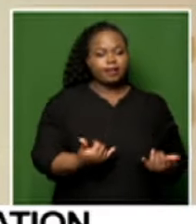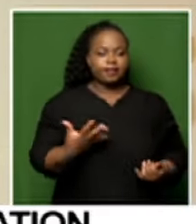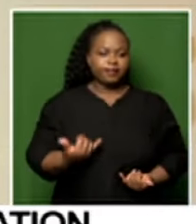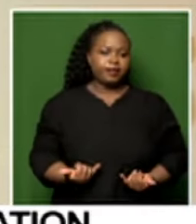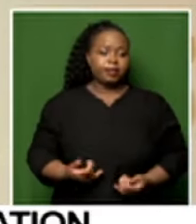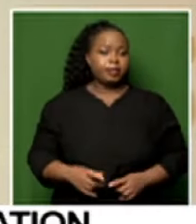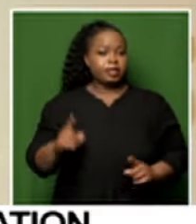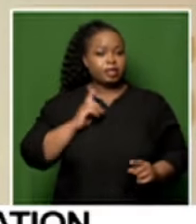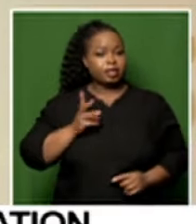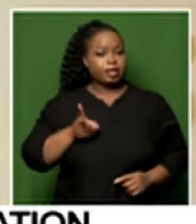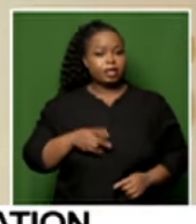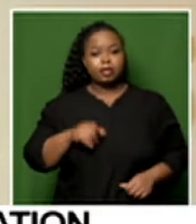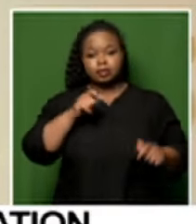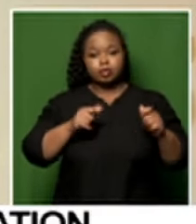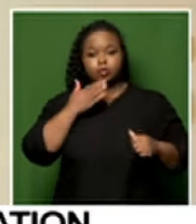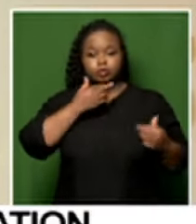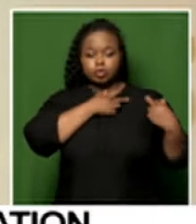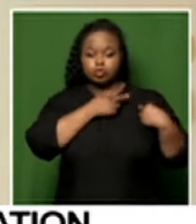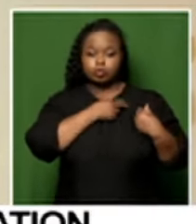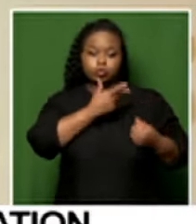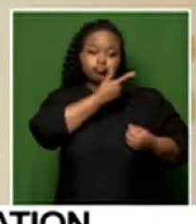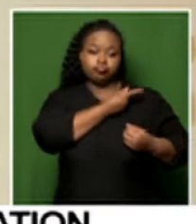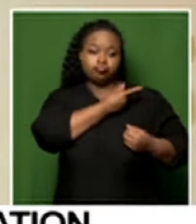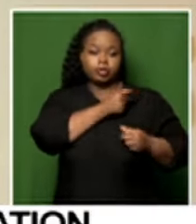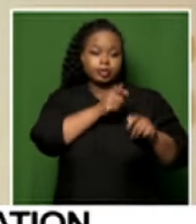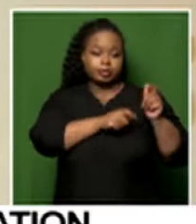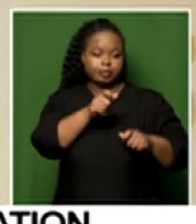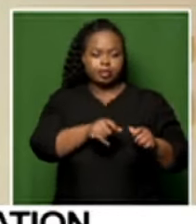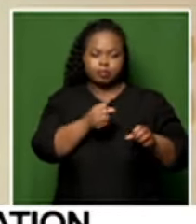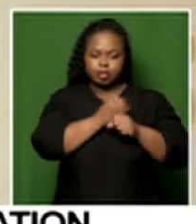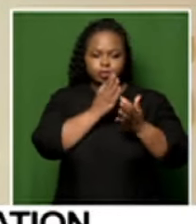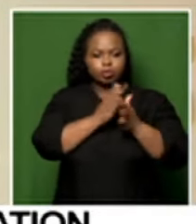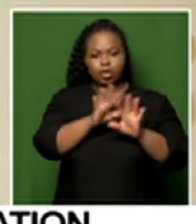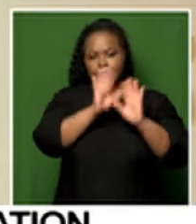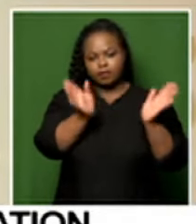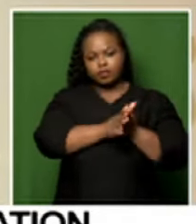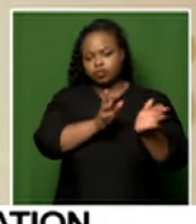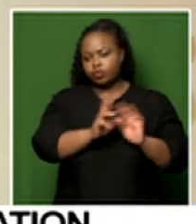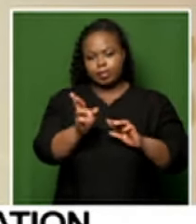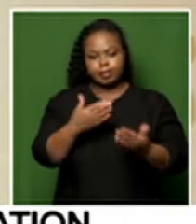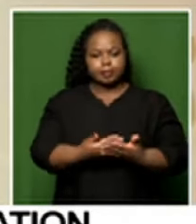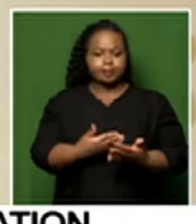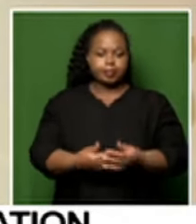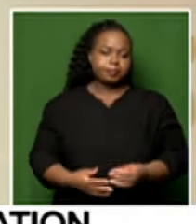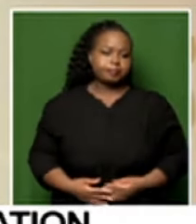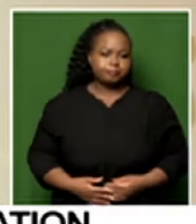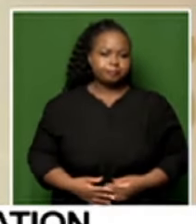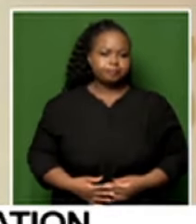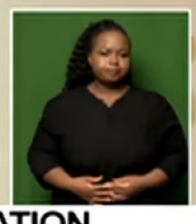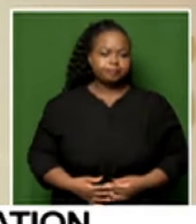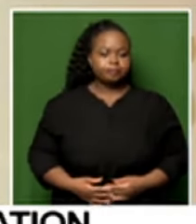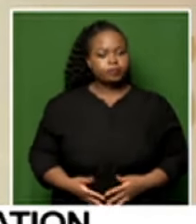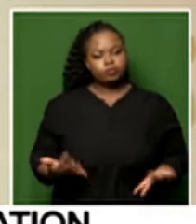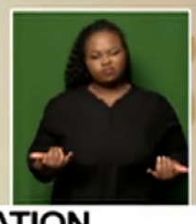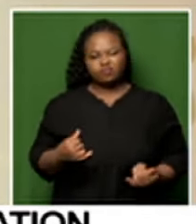those vaccinators are all trying to make sure that everything is ready when they come. So, as I've